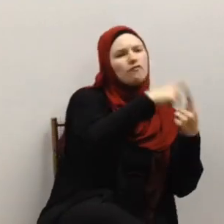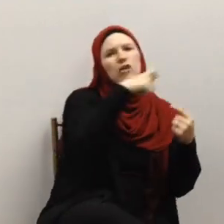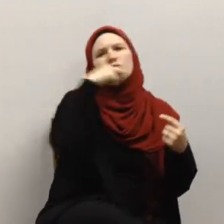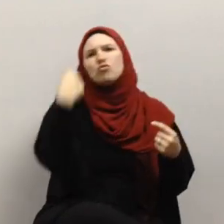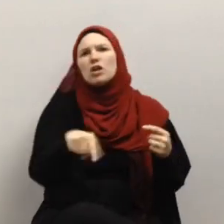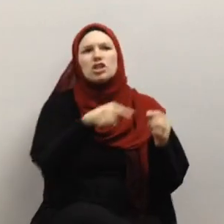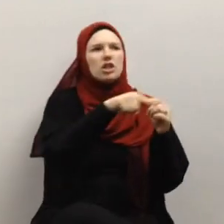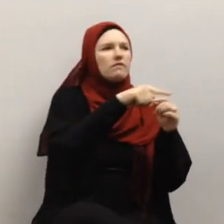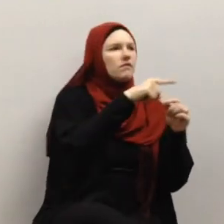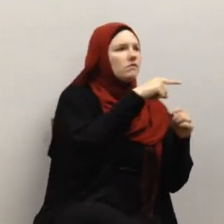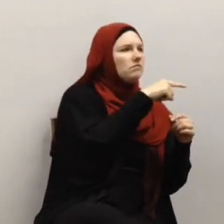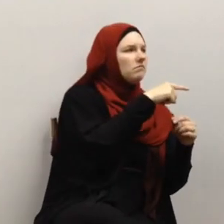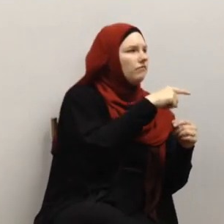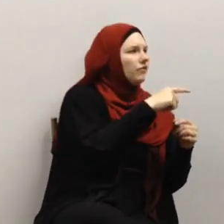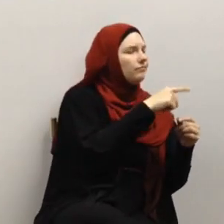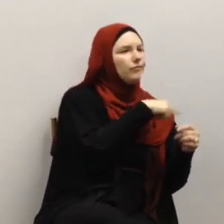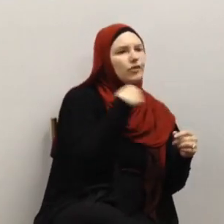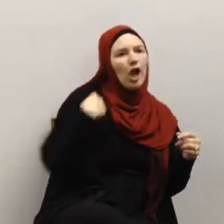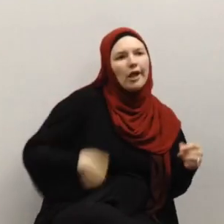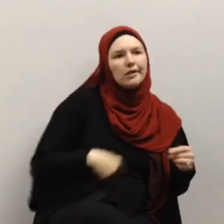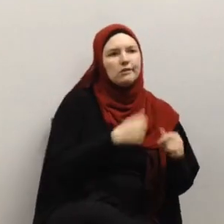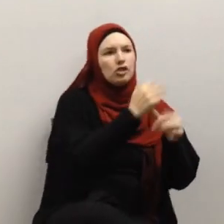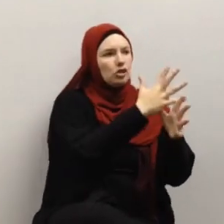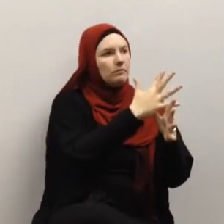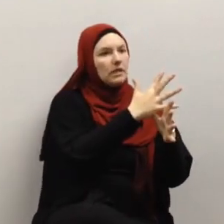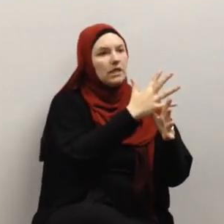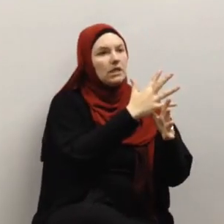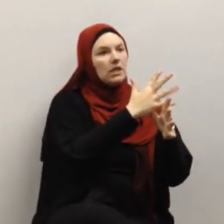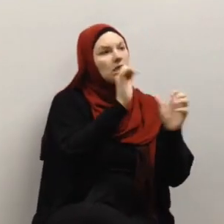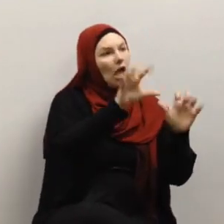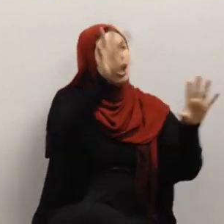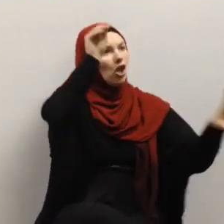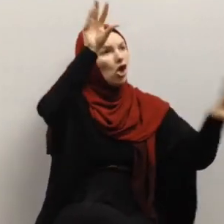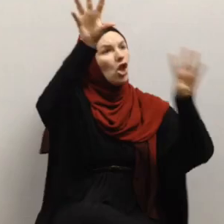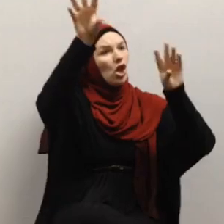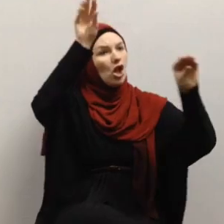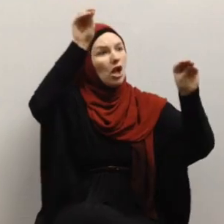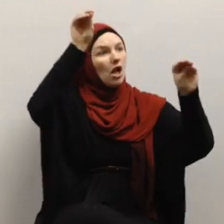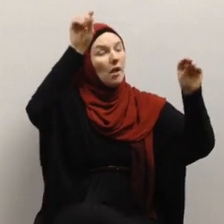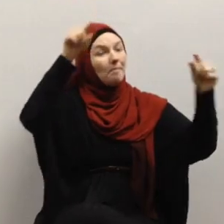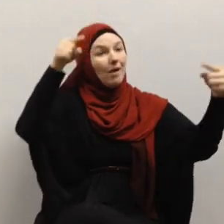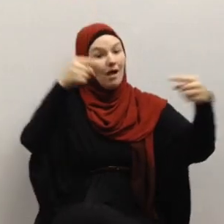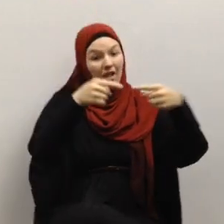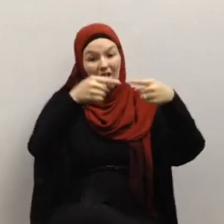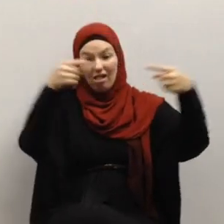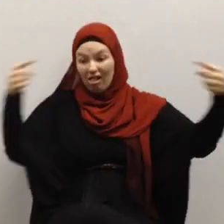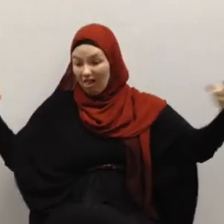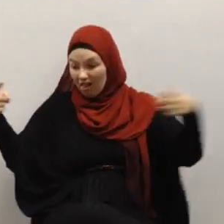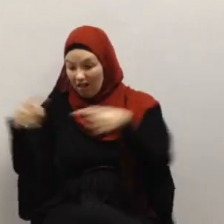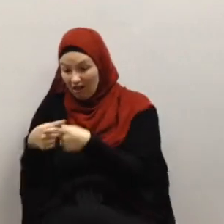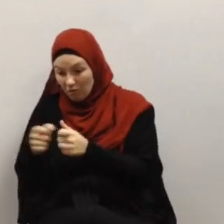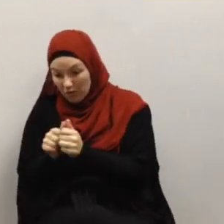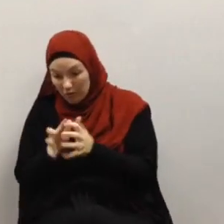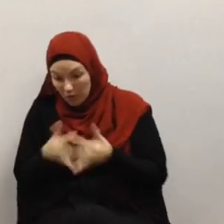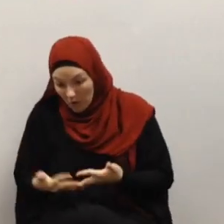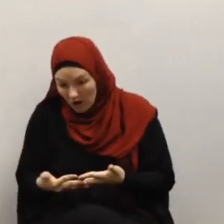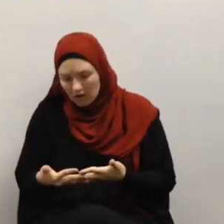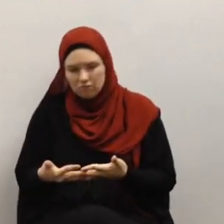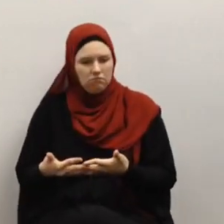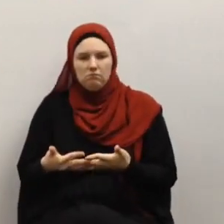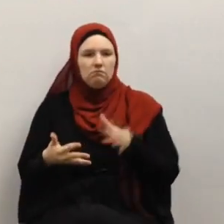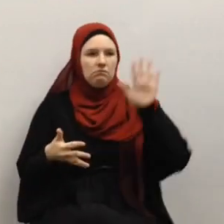Germany, any source of knowledge that does not contradict the Quran or the Sunnah, we